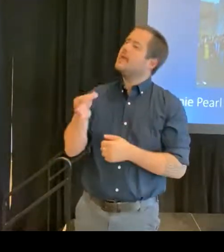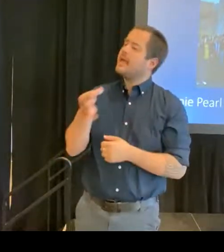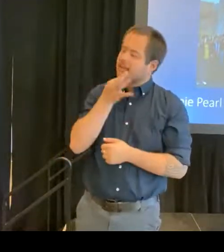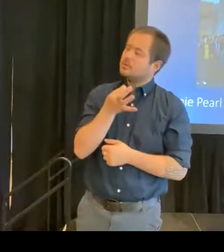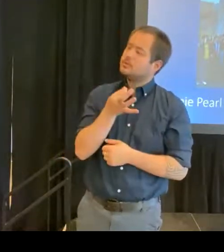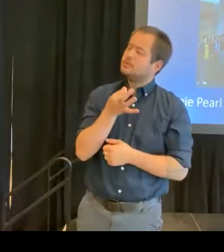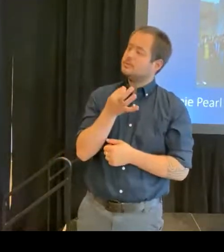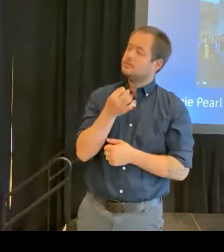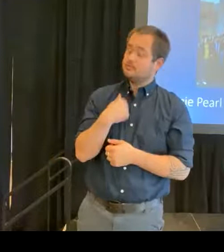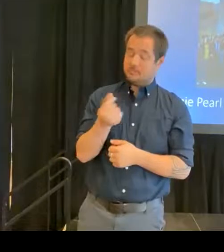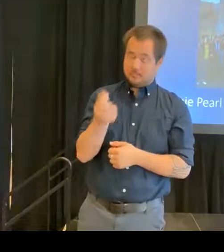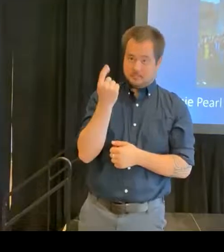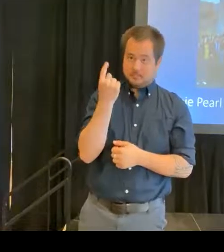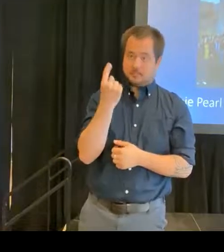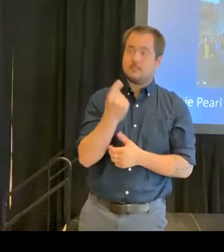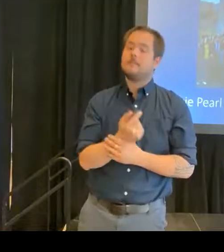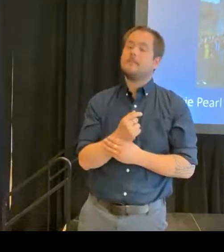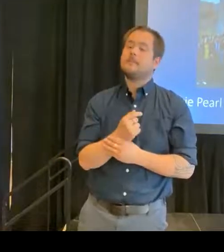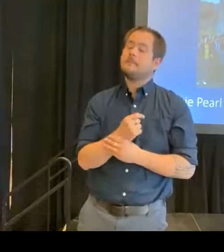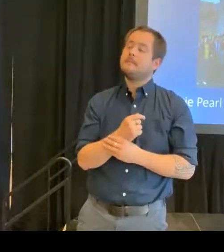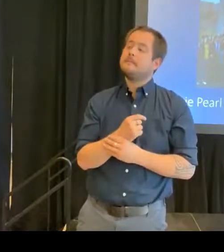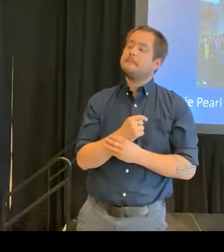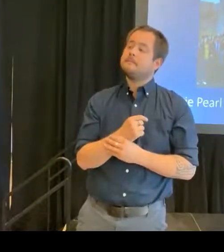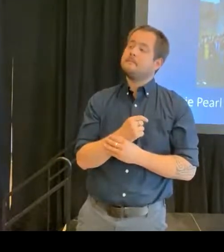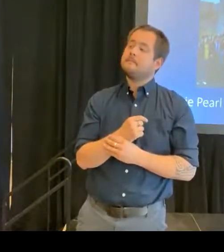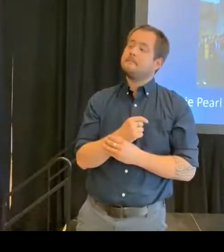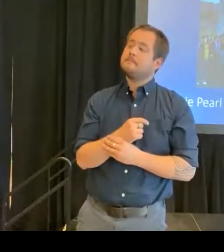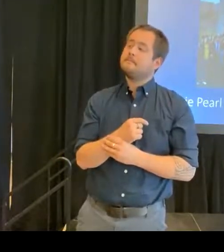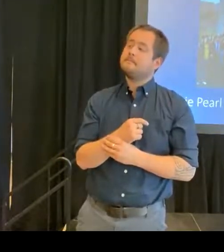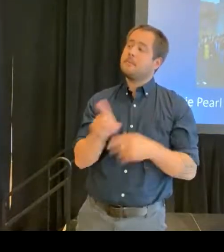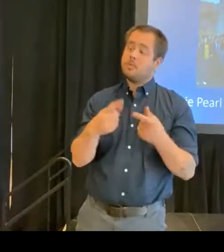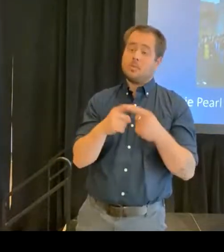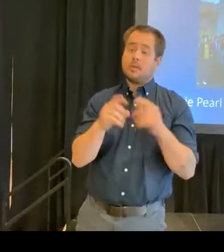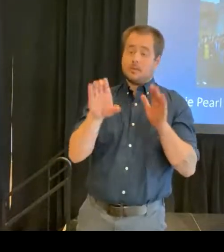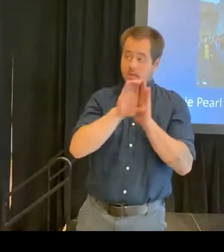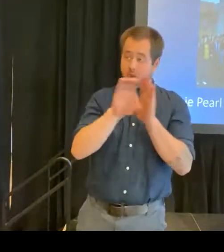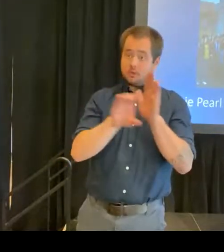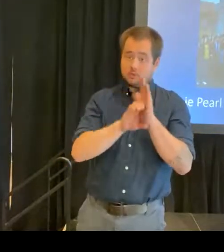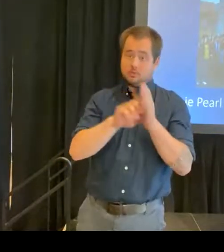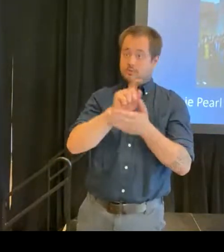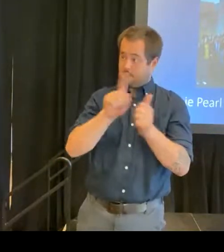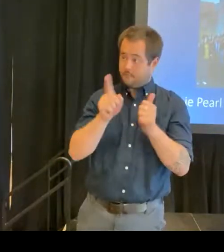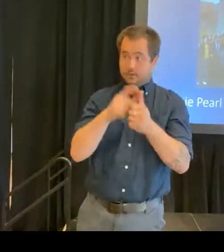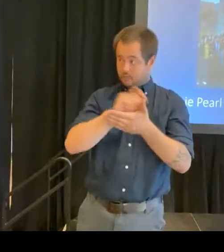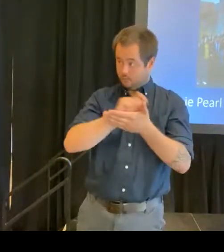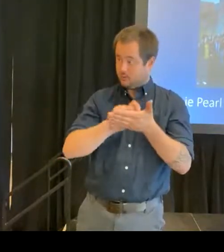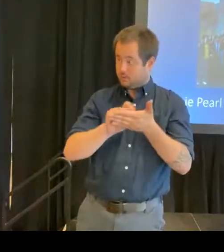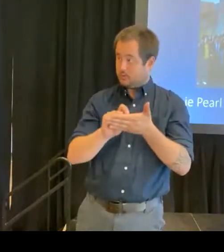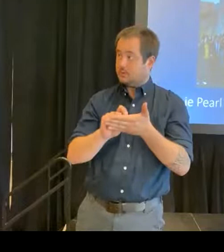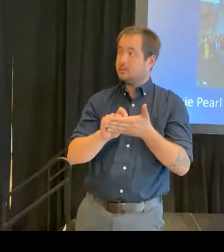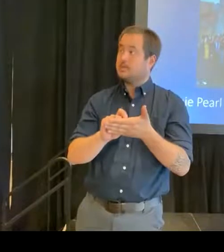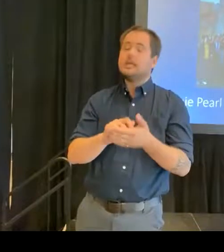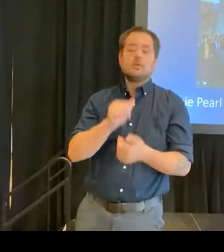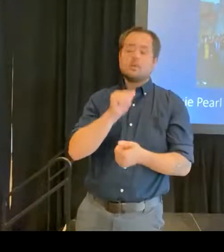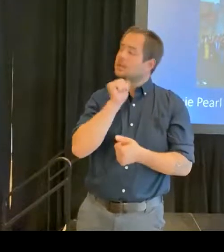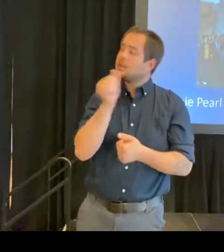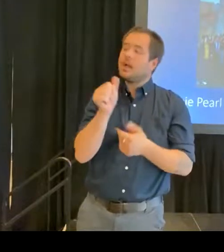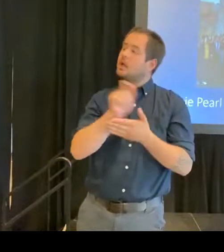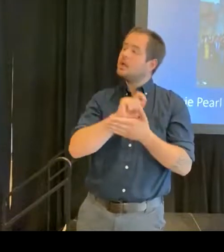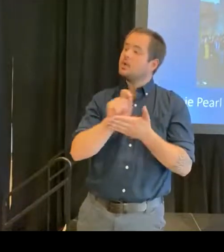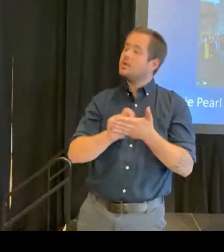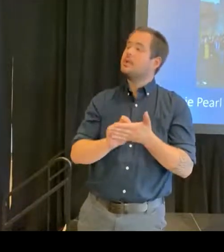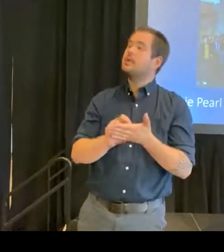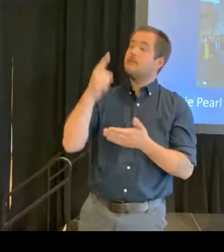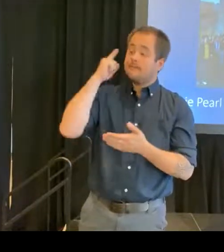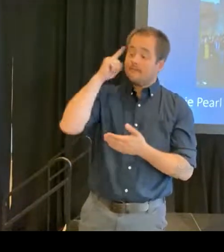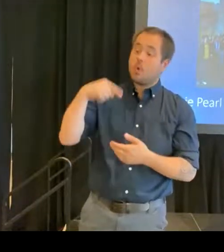on this. I understand that when the Constitution was written, it was not written